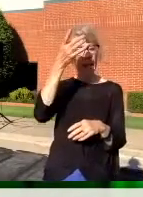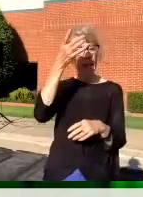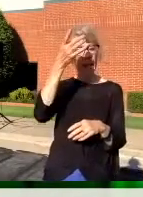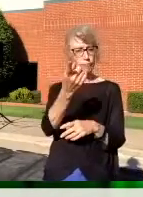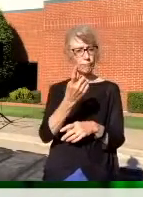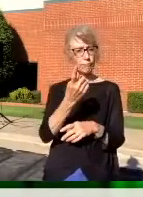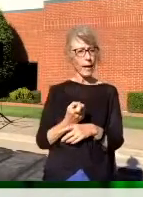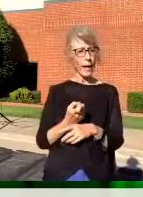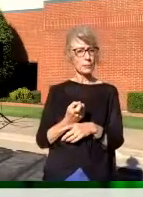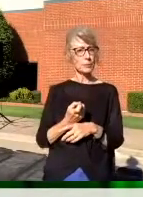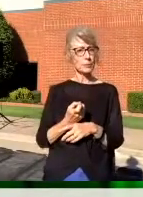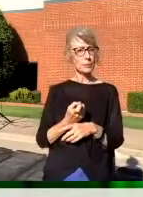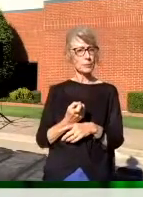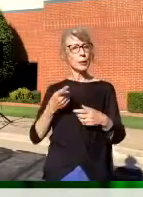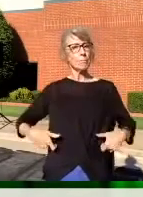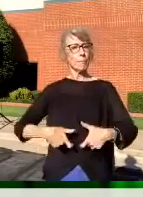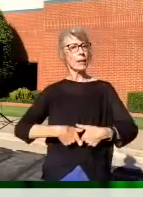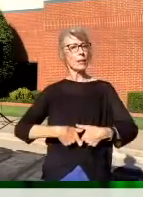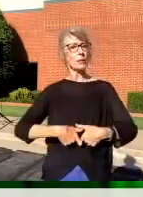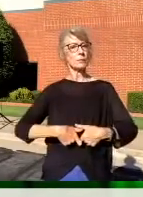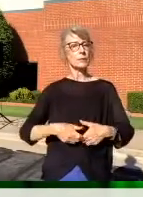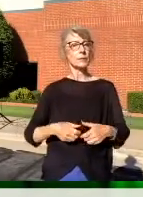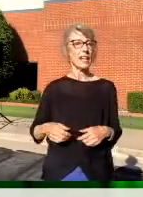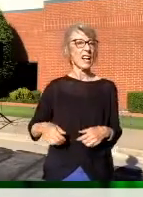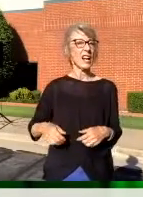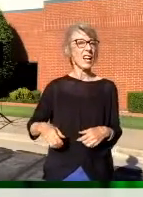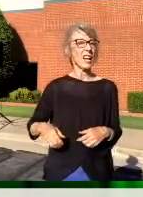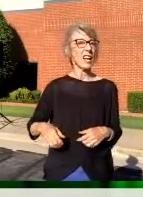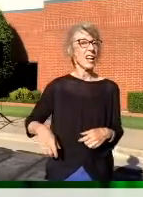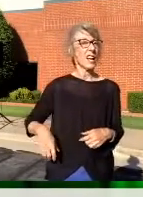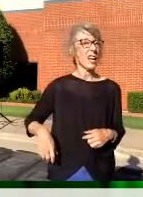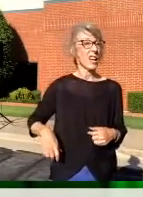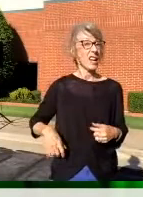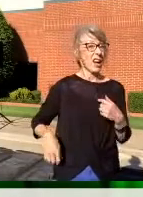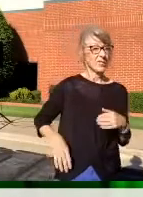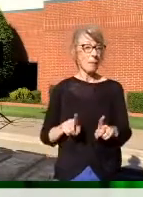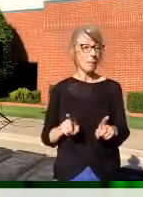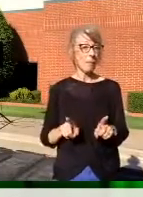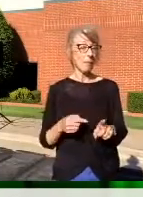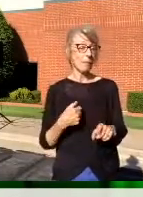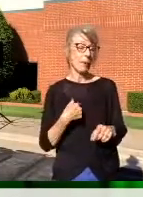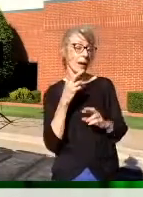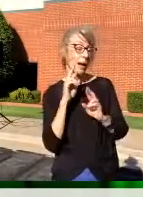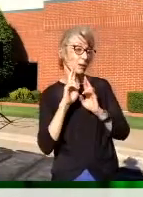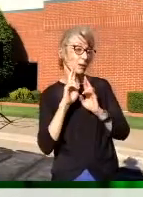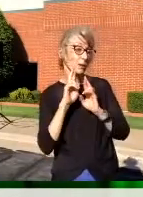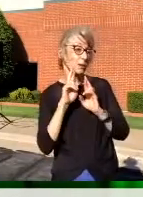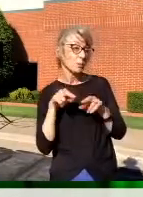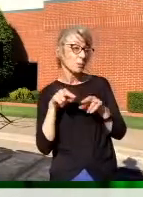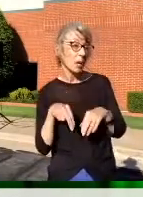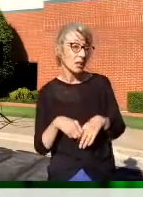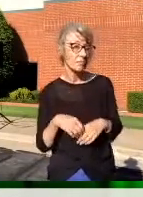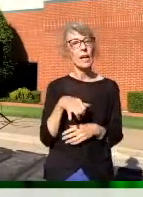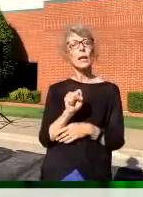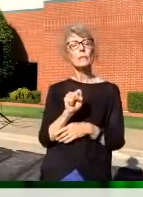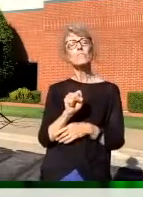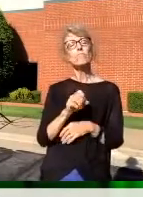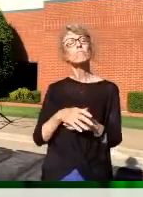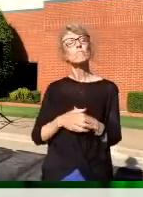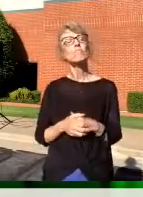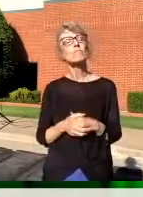buckle. So I just responded, "Yeah, Dad, I'm buckled," thinking, "Yes, I will do this in just a few seconds."